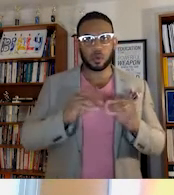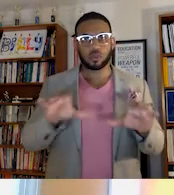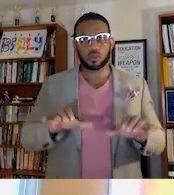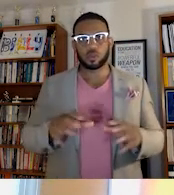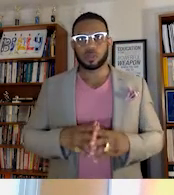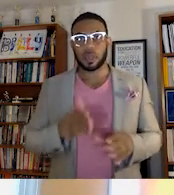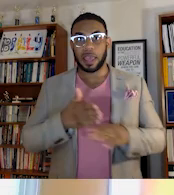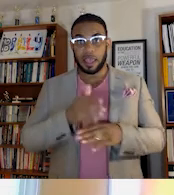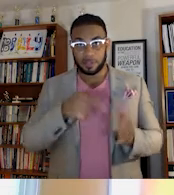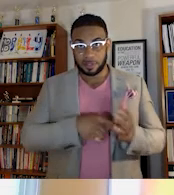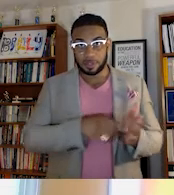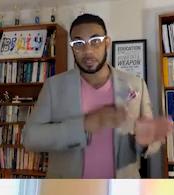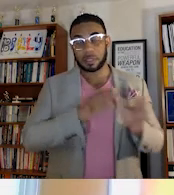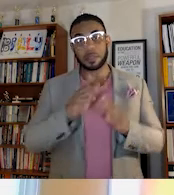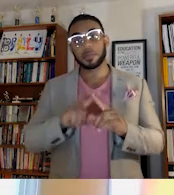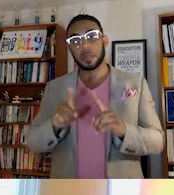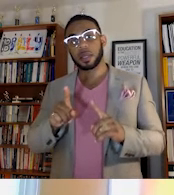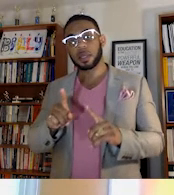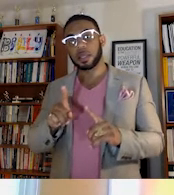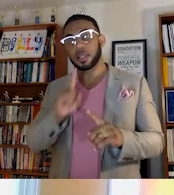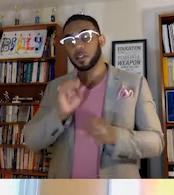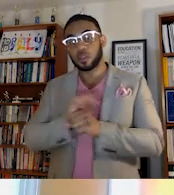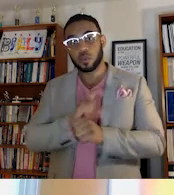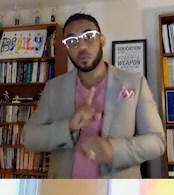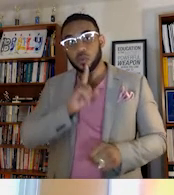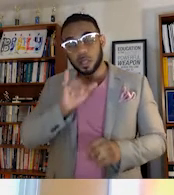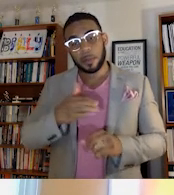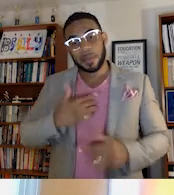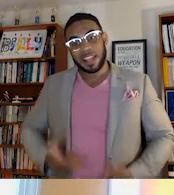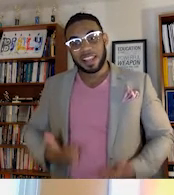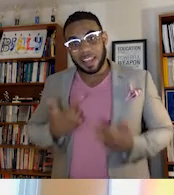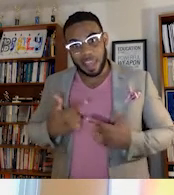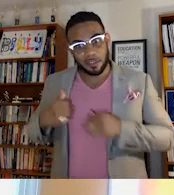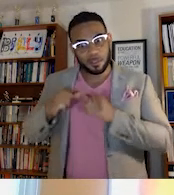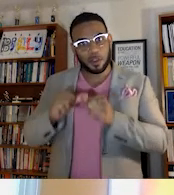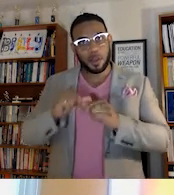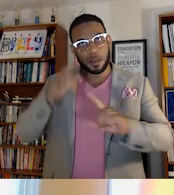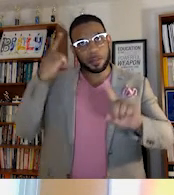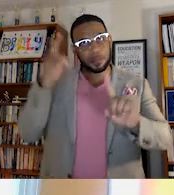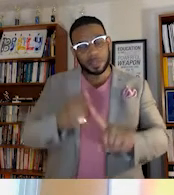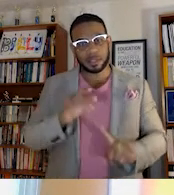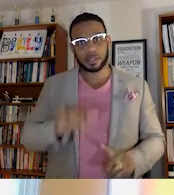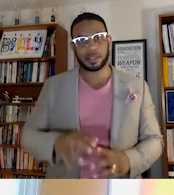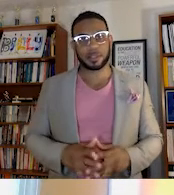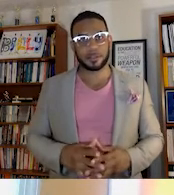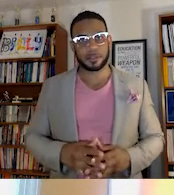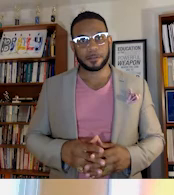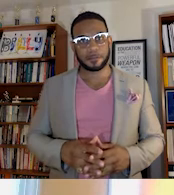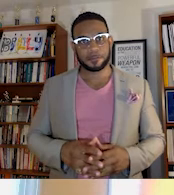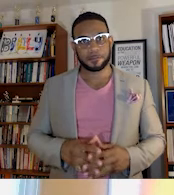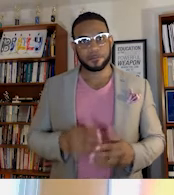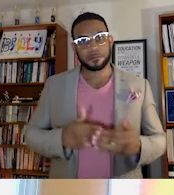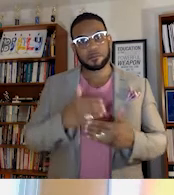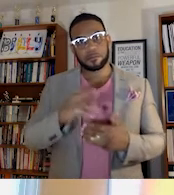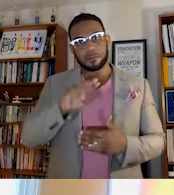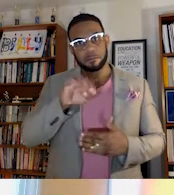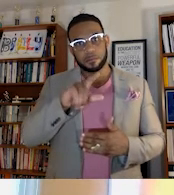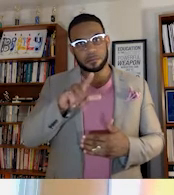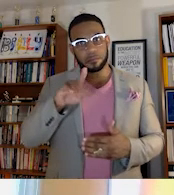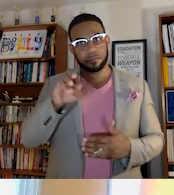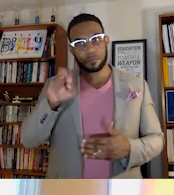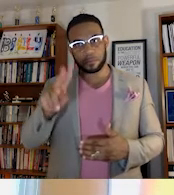do after this, but it is the realization of my lifelong mission that the next Michael